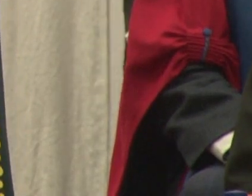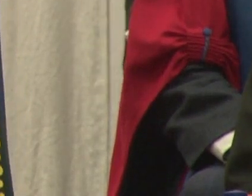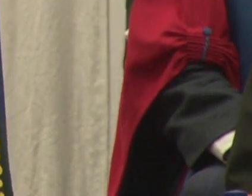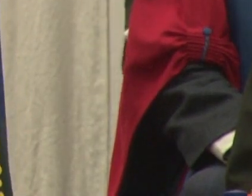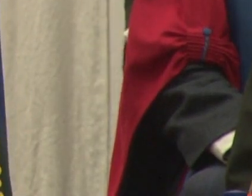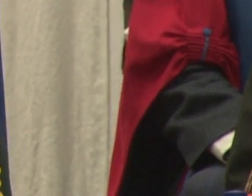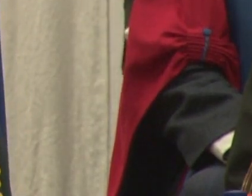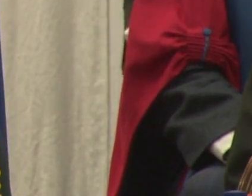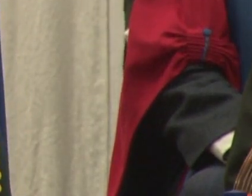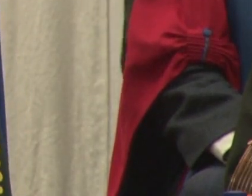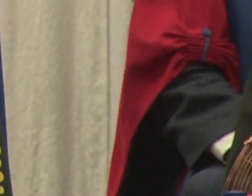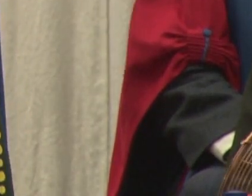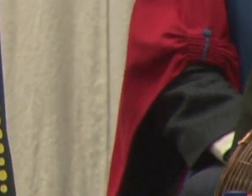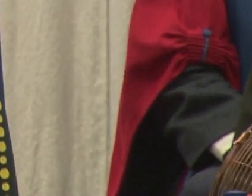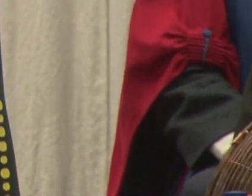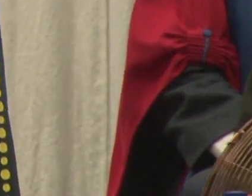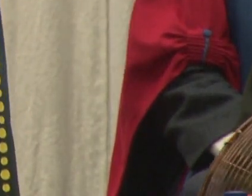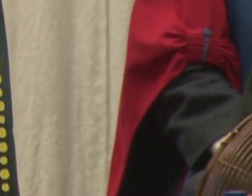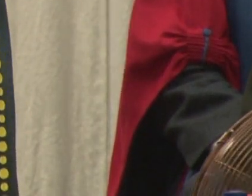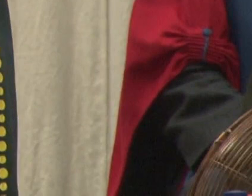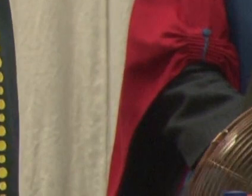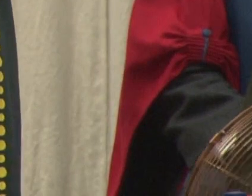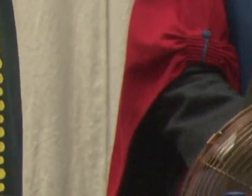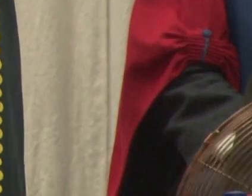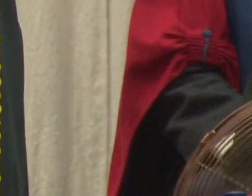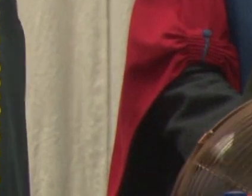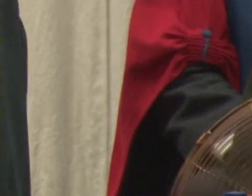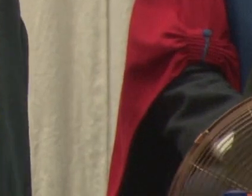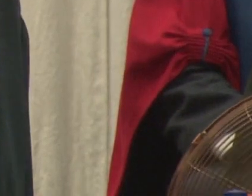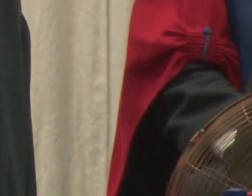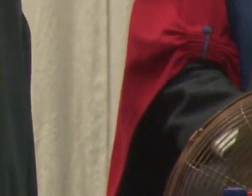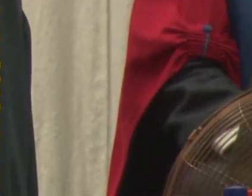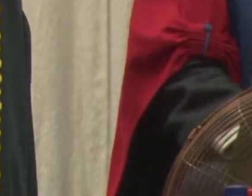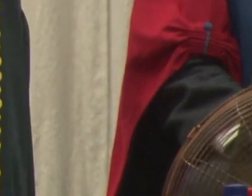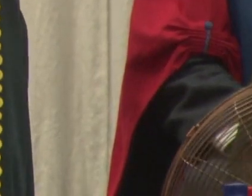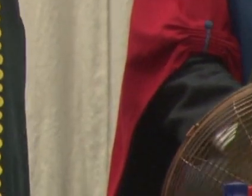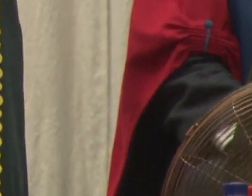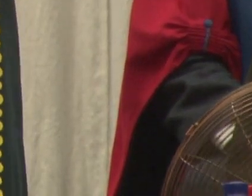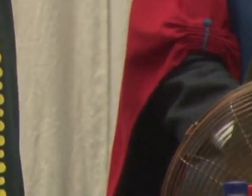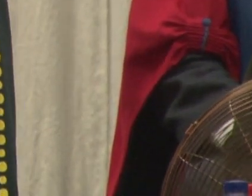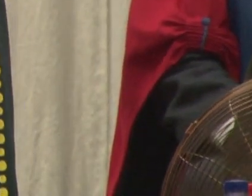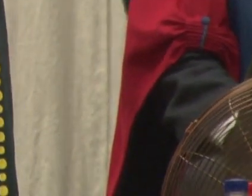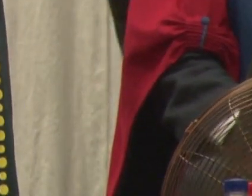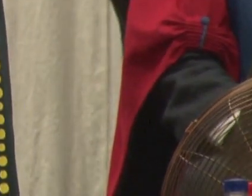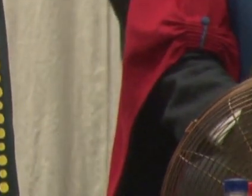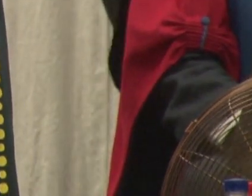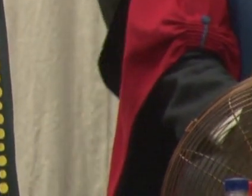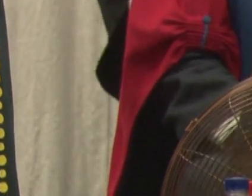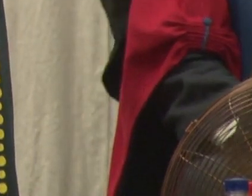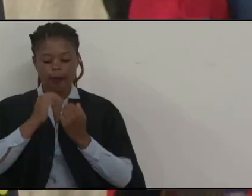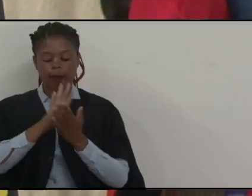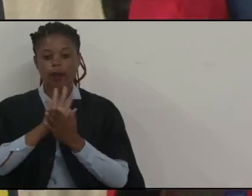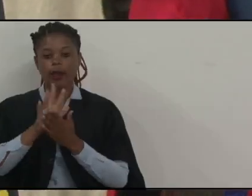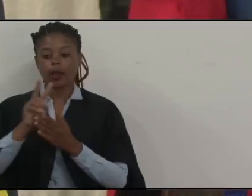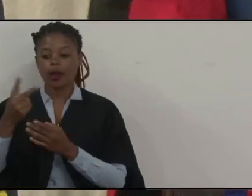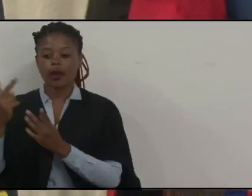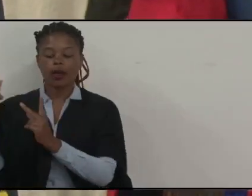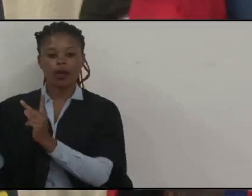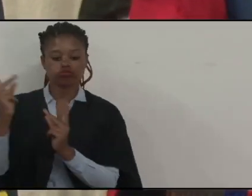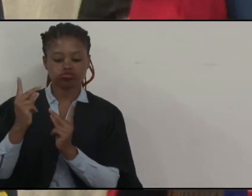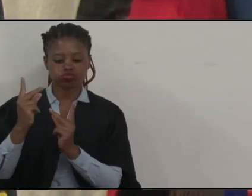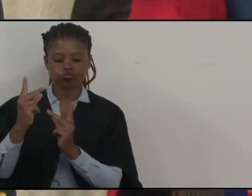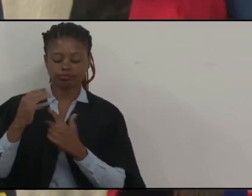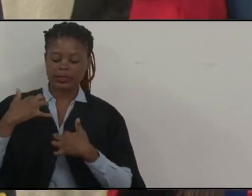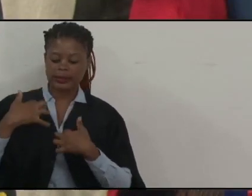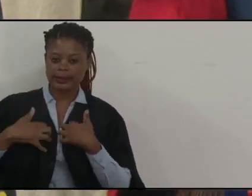the congregation, I'd wish to thank our graduates, parents, and other guests